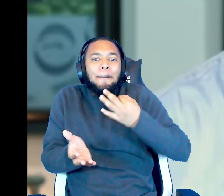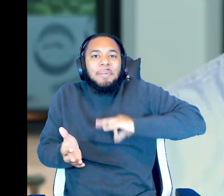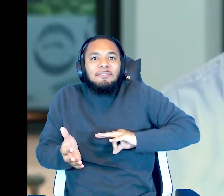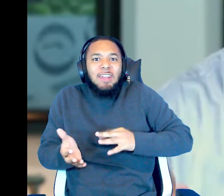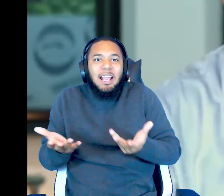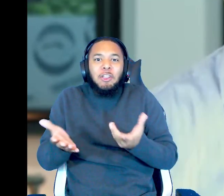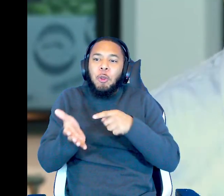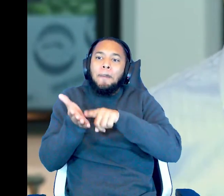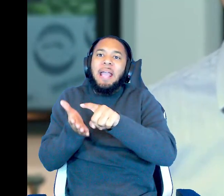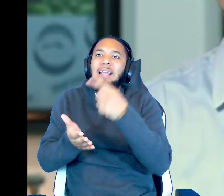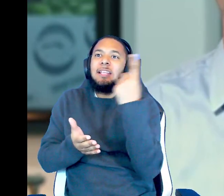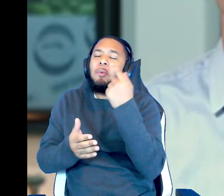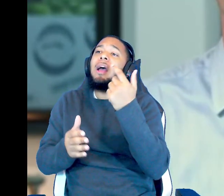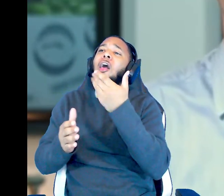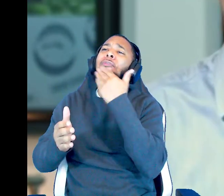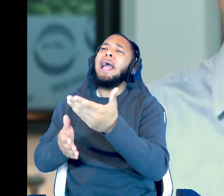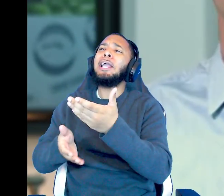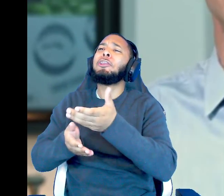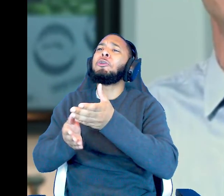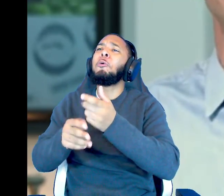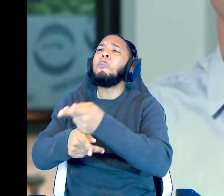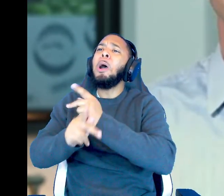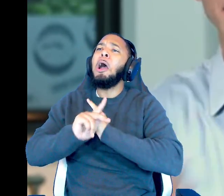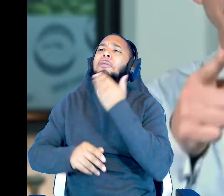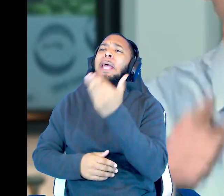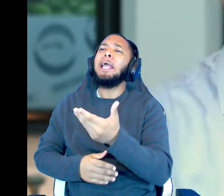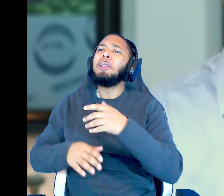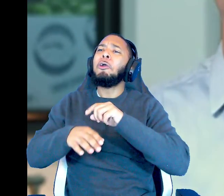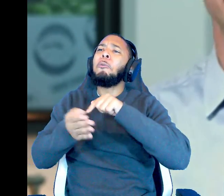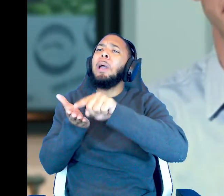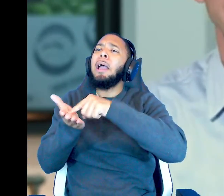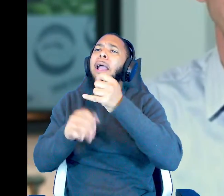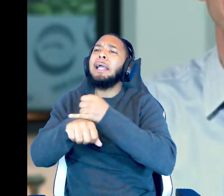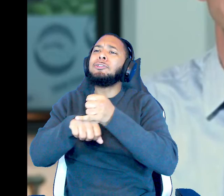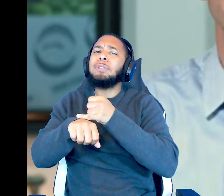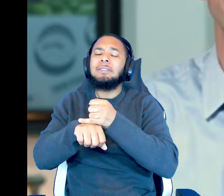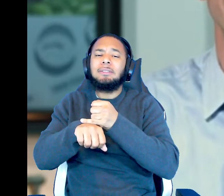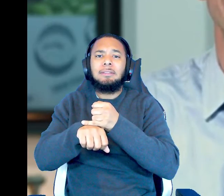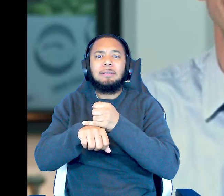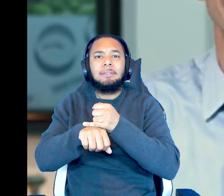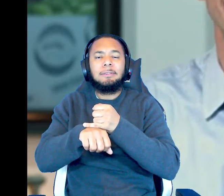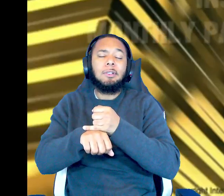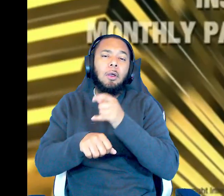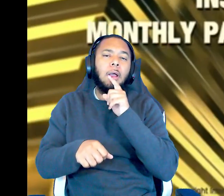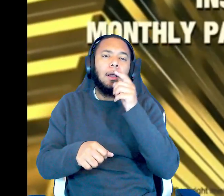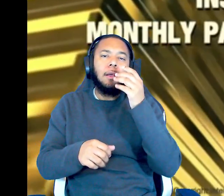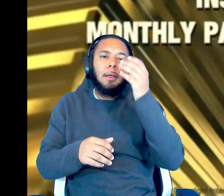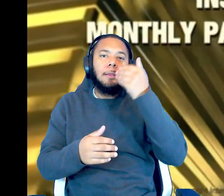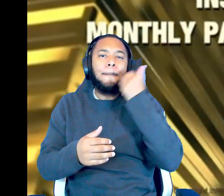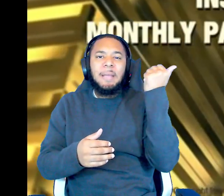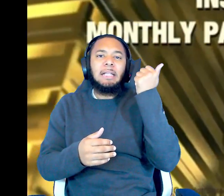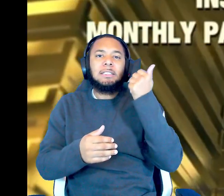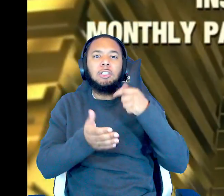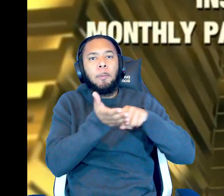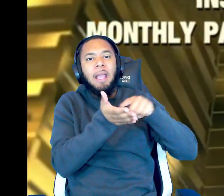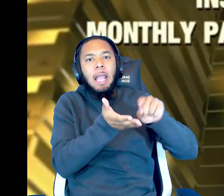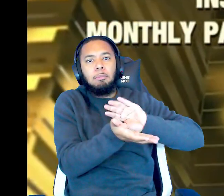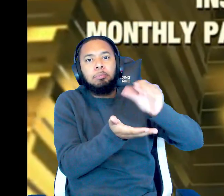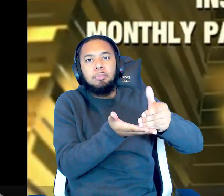So ideally, you just want to pay the money back as fast as possible. Thanks for watching. Have a great day.